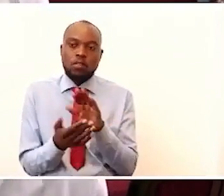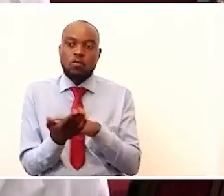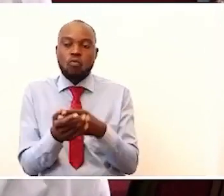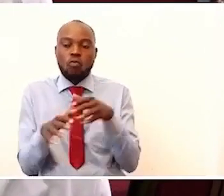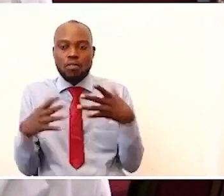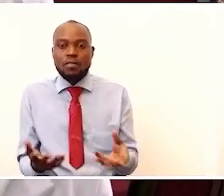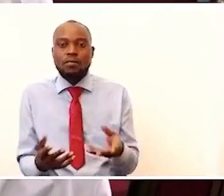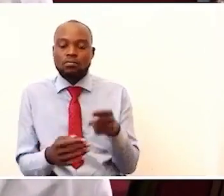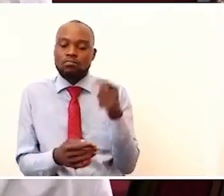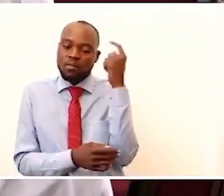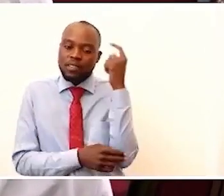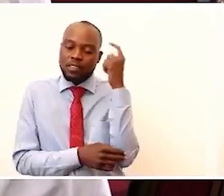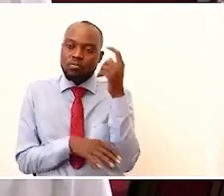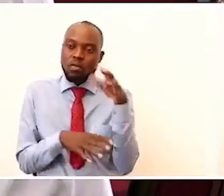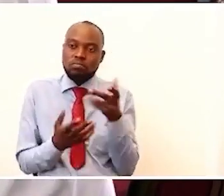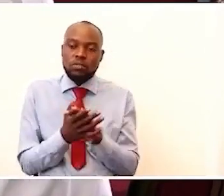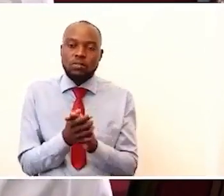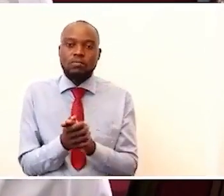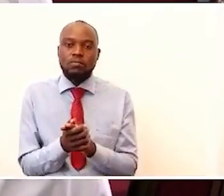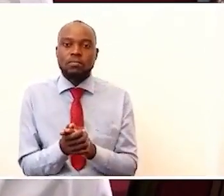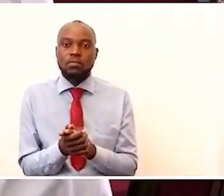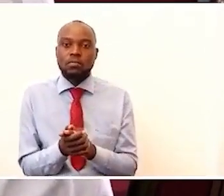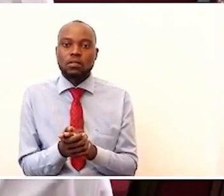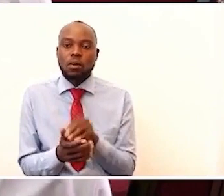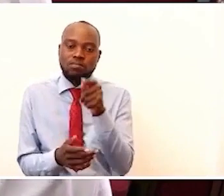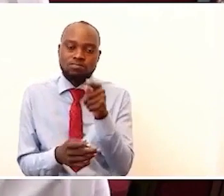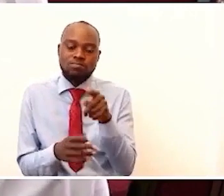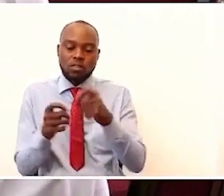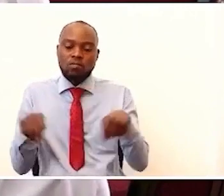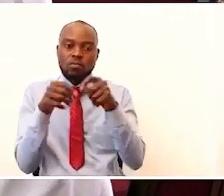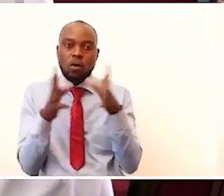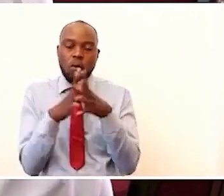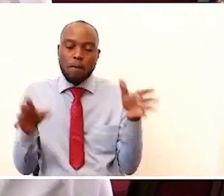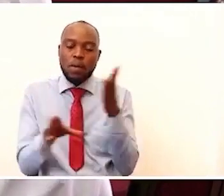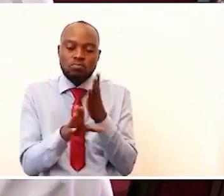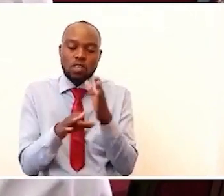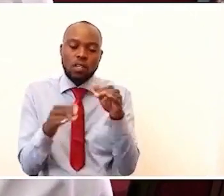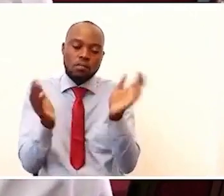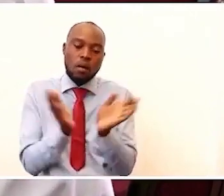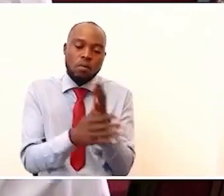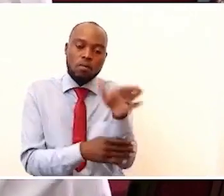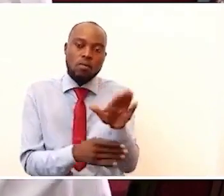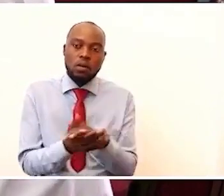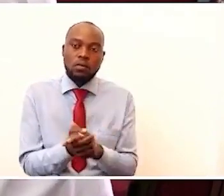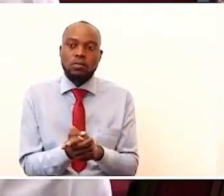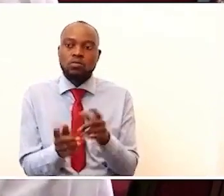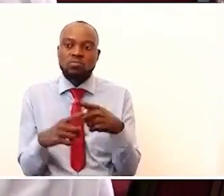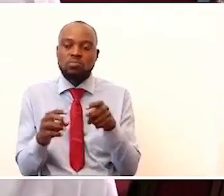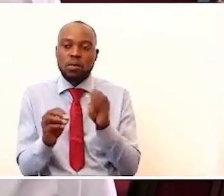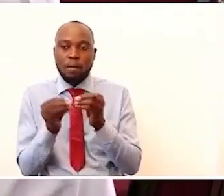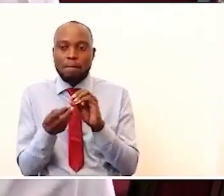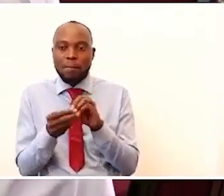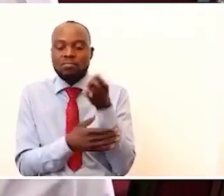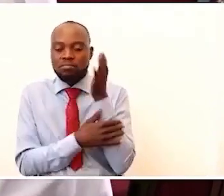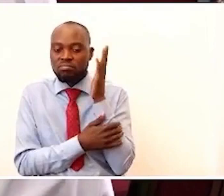new institutions are going to work any better than the old institutions, and that it's worthwhile it's better to create new